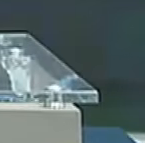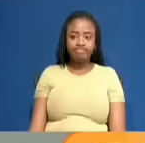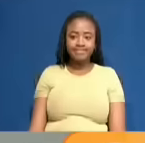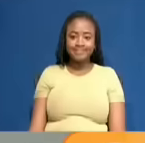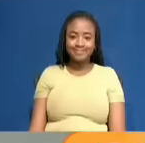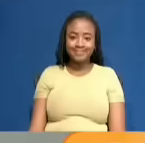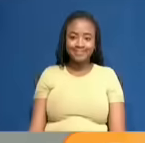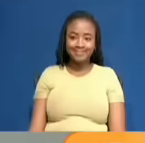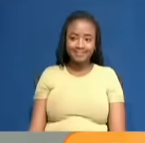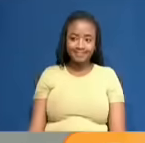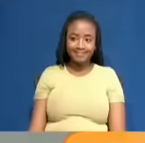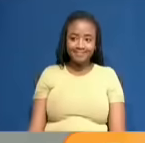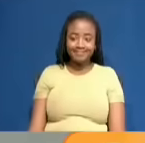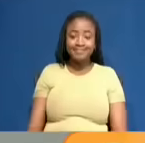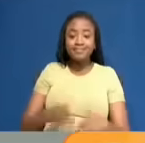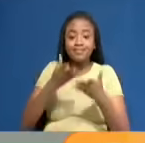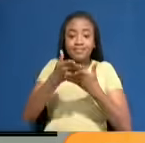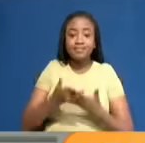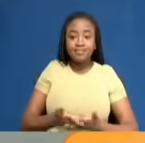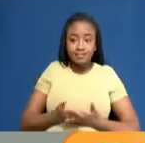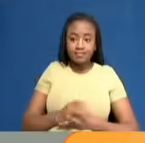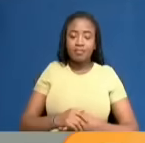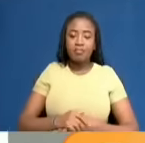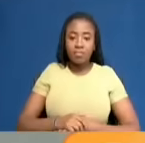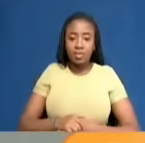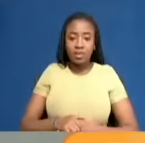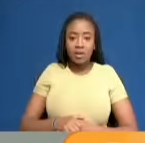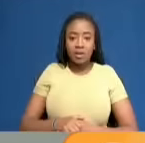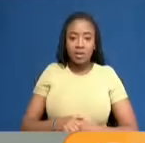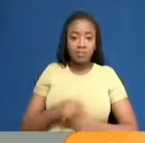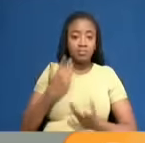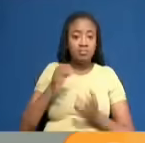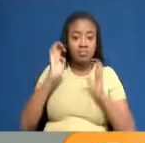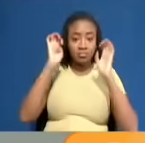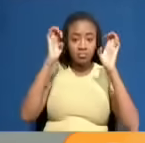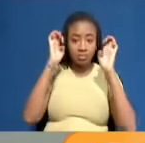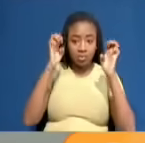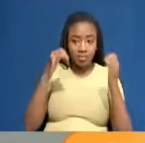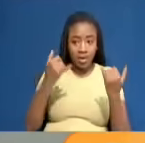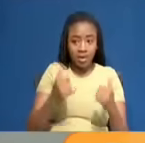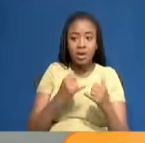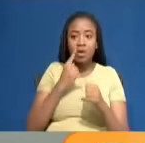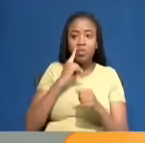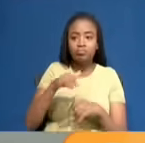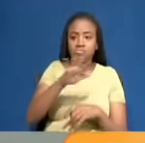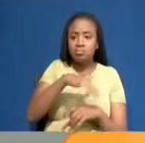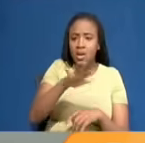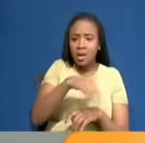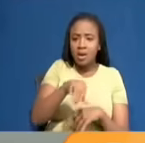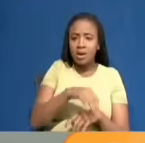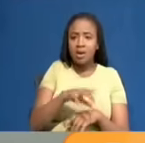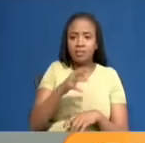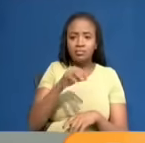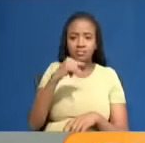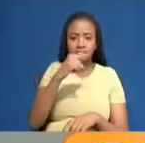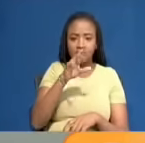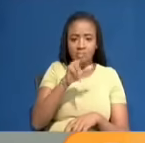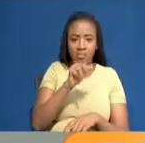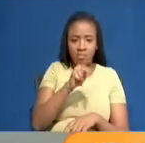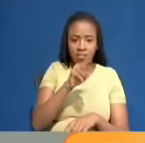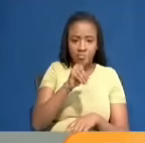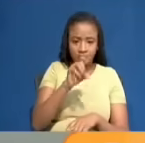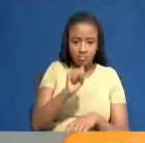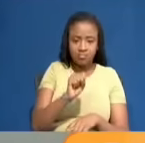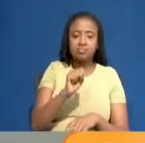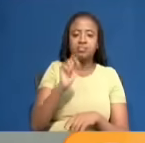Welcome back. With Ethiopian Grand Renaissance Dam positioning itself as Africa's largest hydroelectric project in terms of